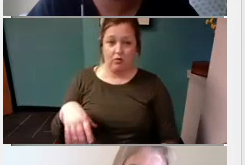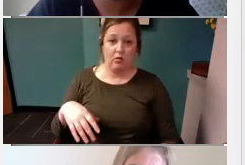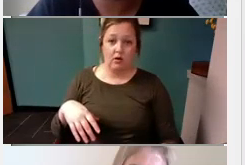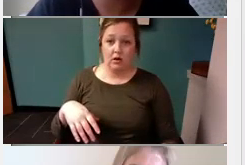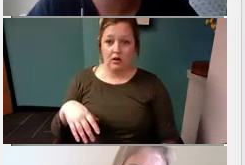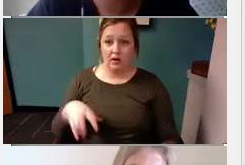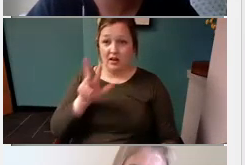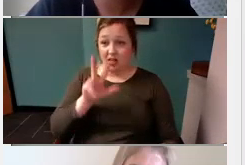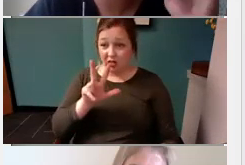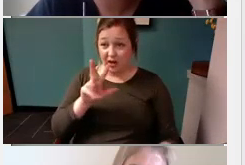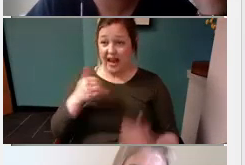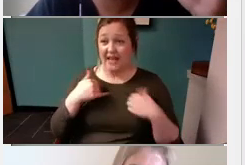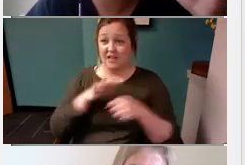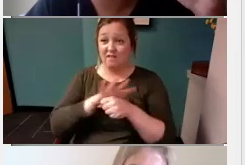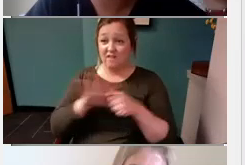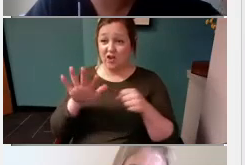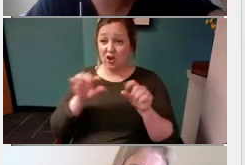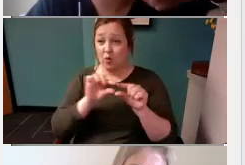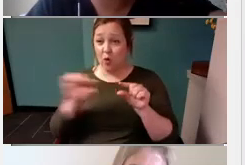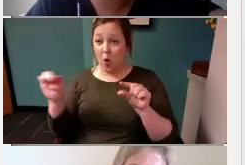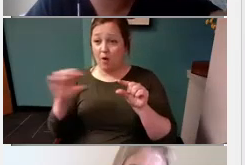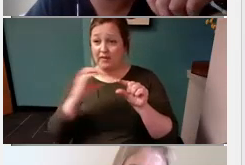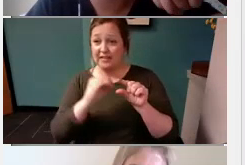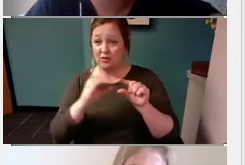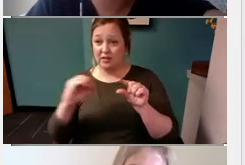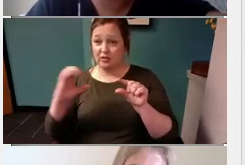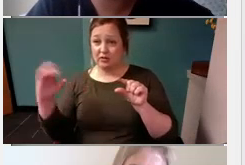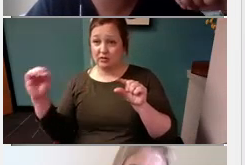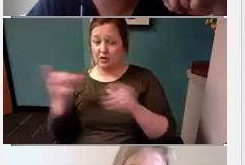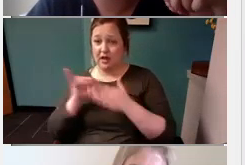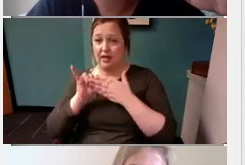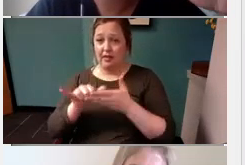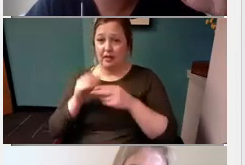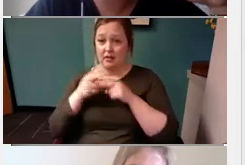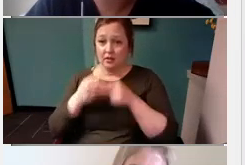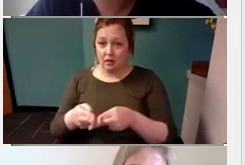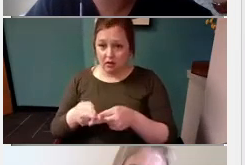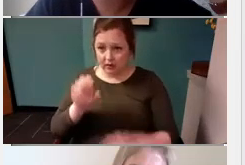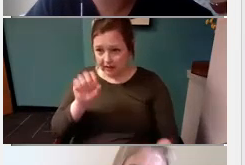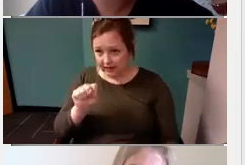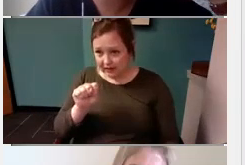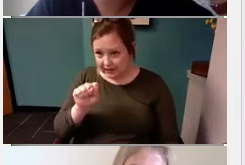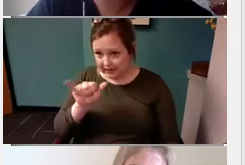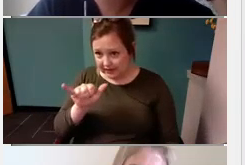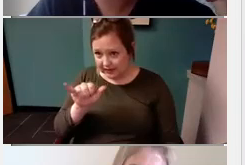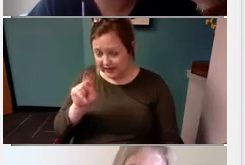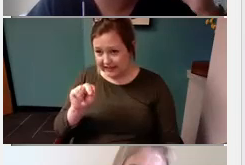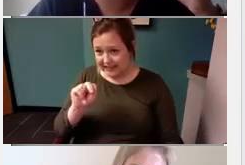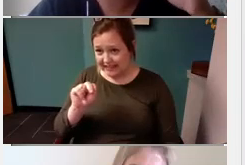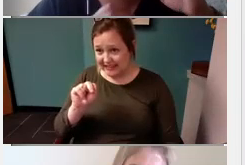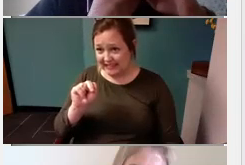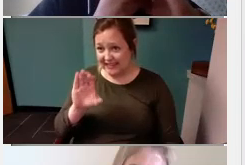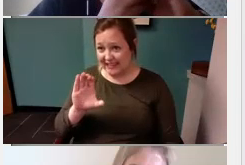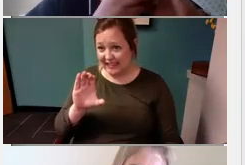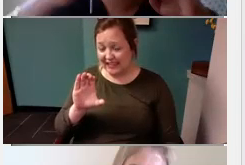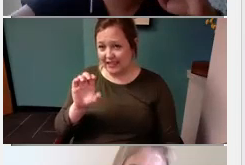entire row of zeros. This is what we call a sink vertex. We'll come to this later. But a sink vertex is essentially some